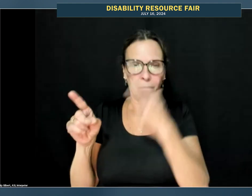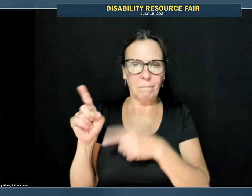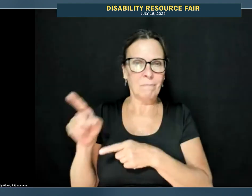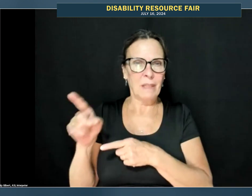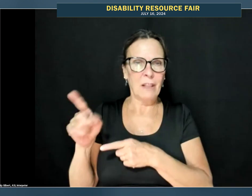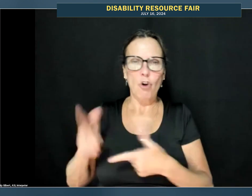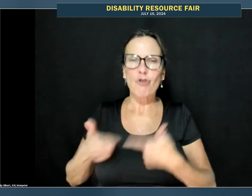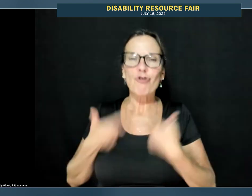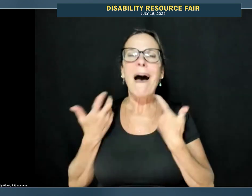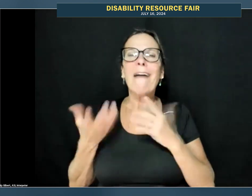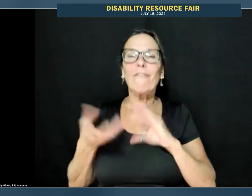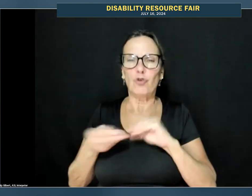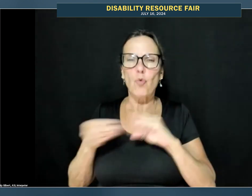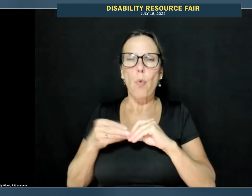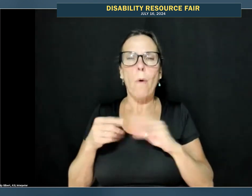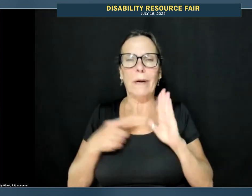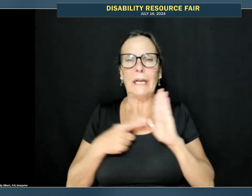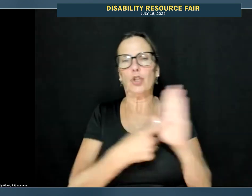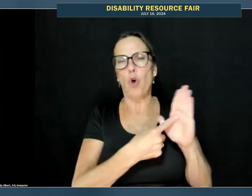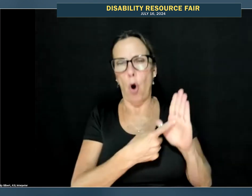Emma.